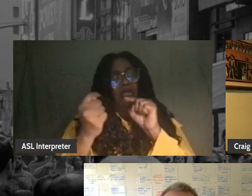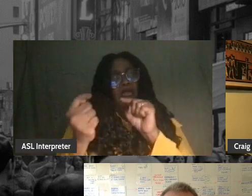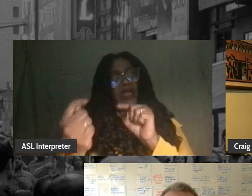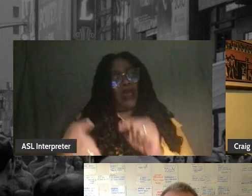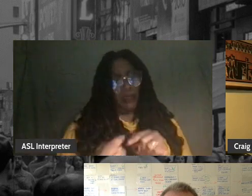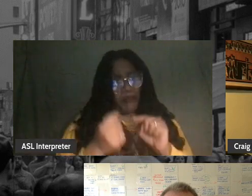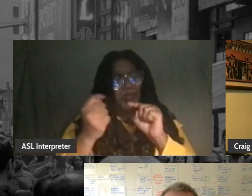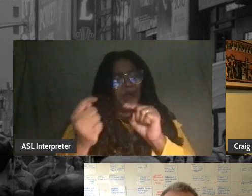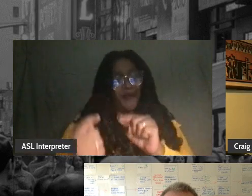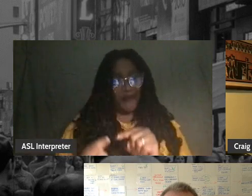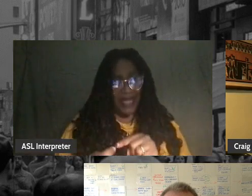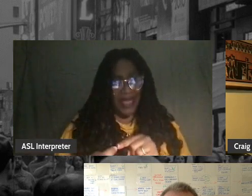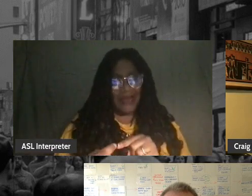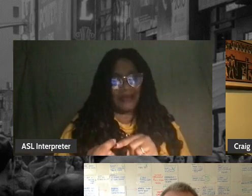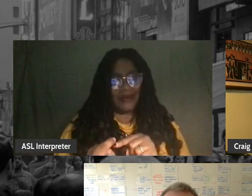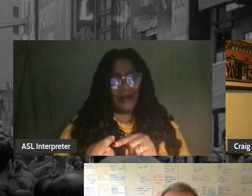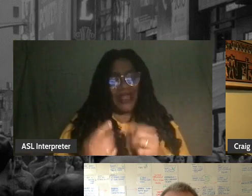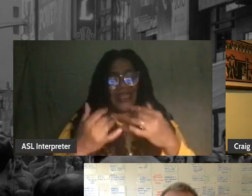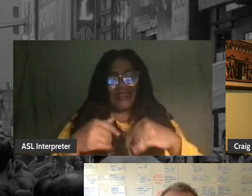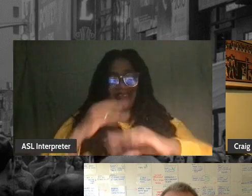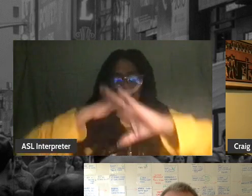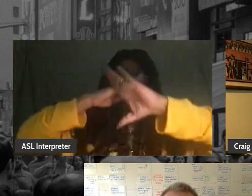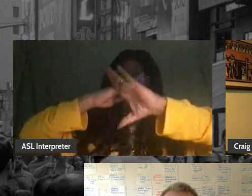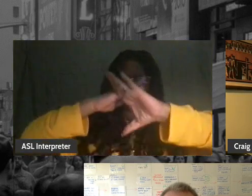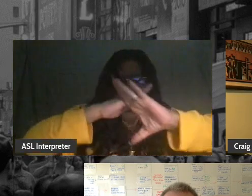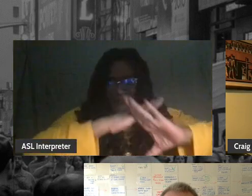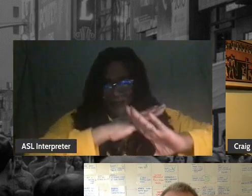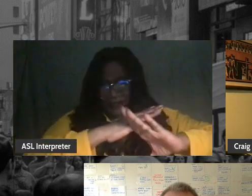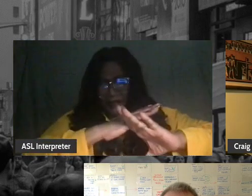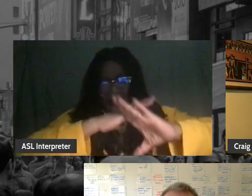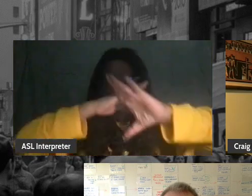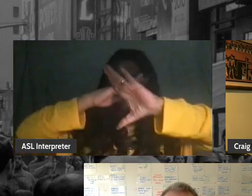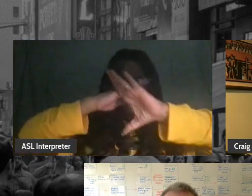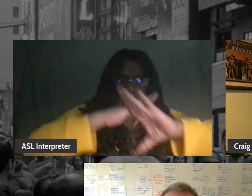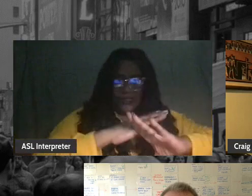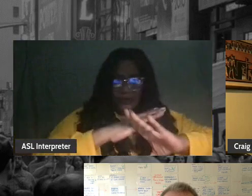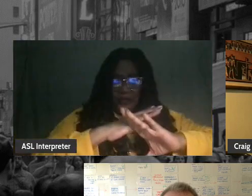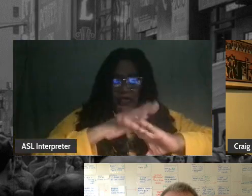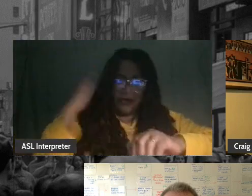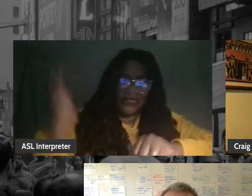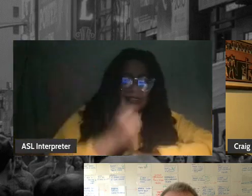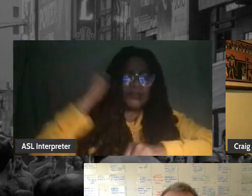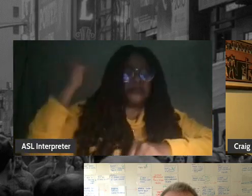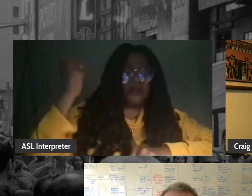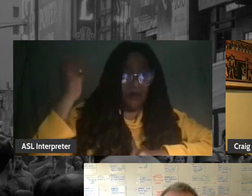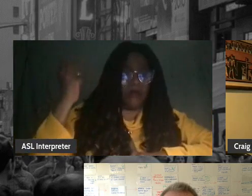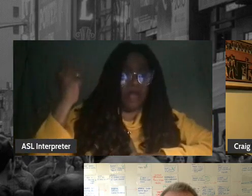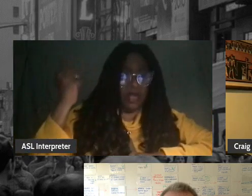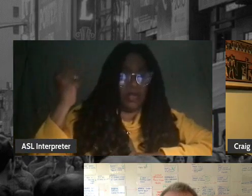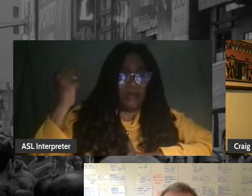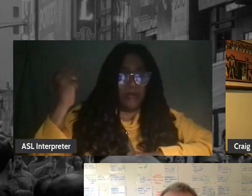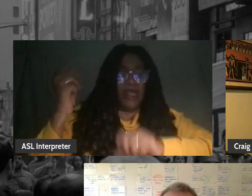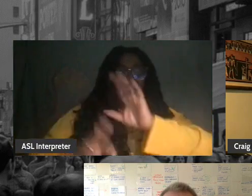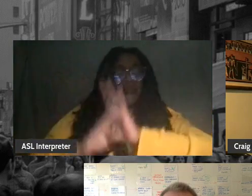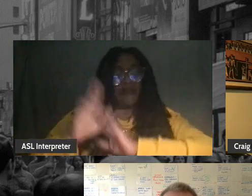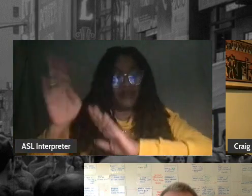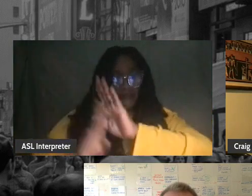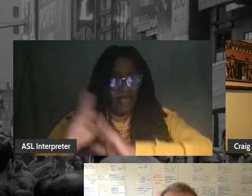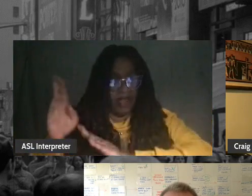know there are still barriers to overcome, both in the development